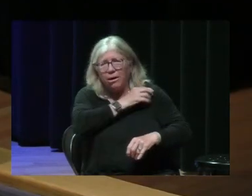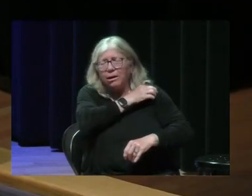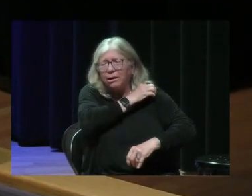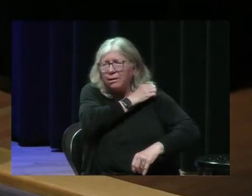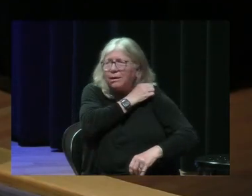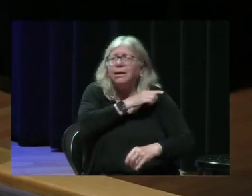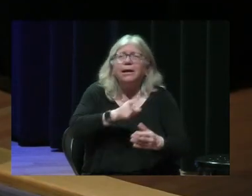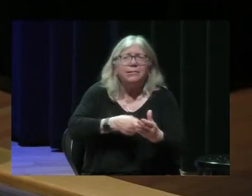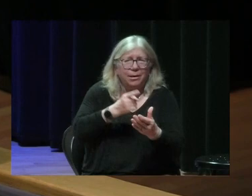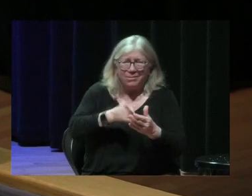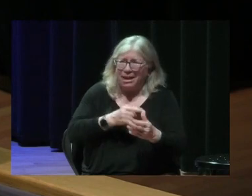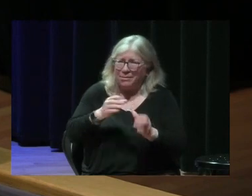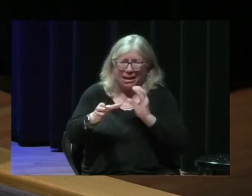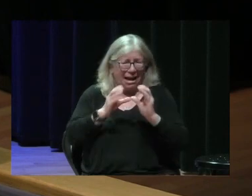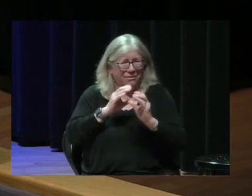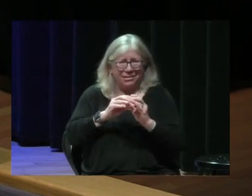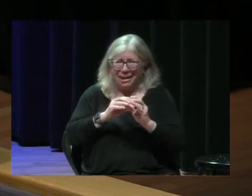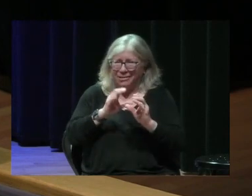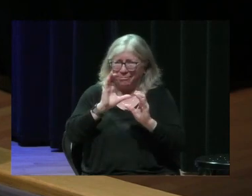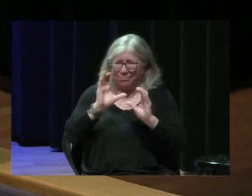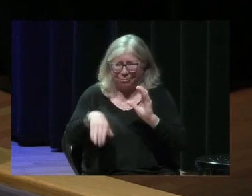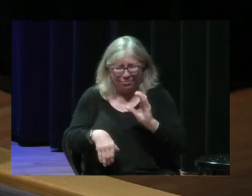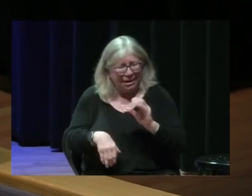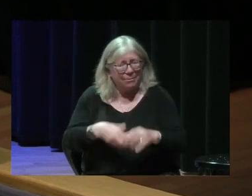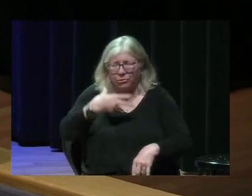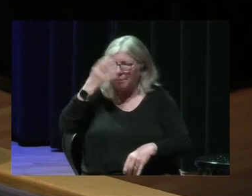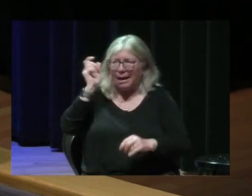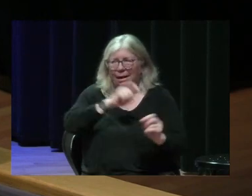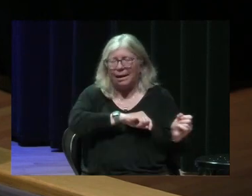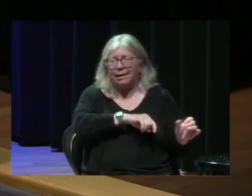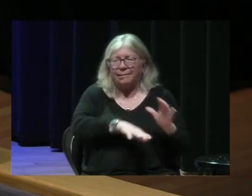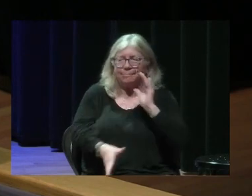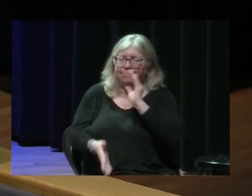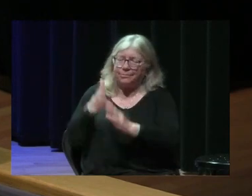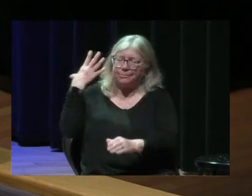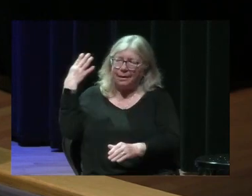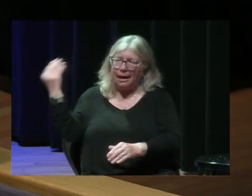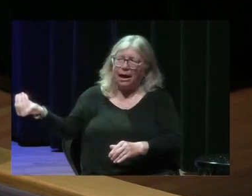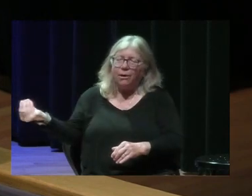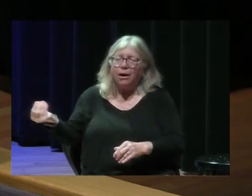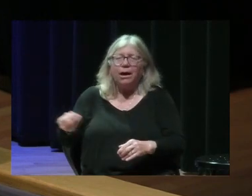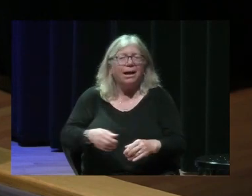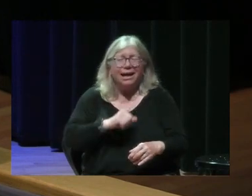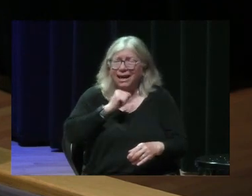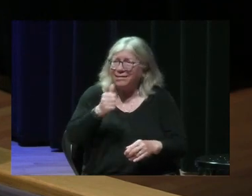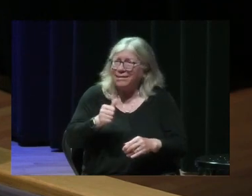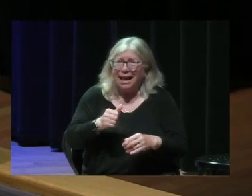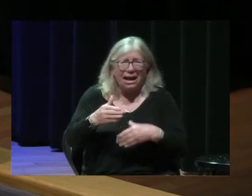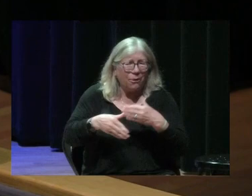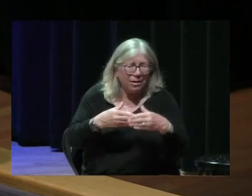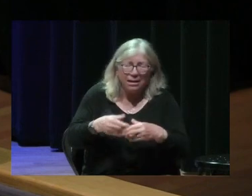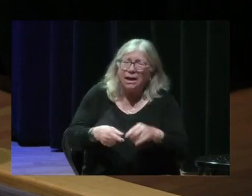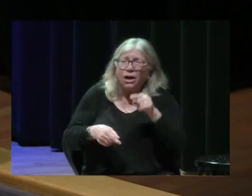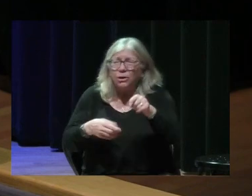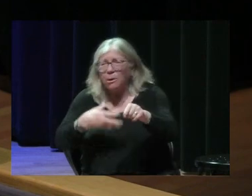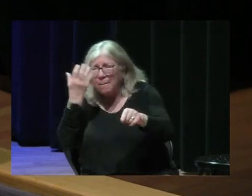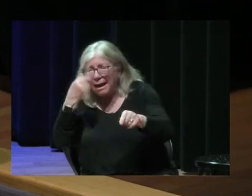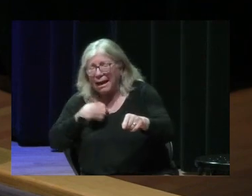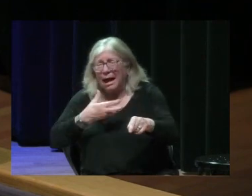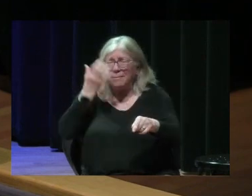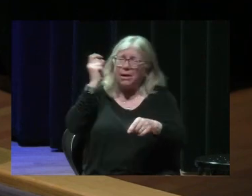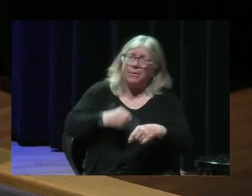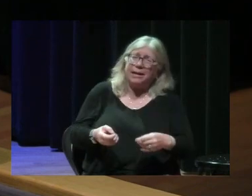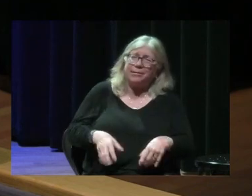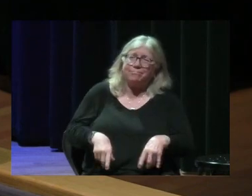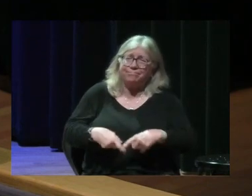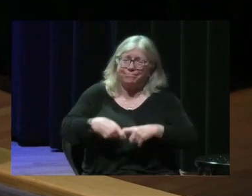like the conversation is not fruitful and you got to say like, I'm too mad. I got to get out of here. Like, this isn't going to go anywhere. You're mad. I'm mad. We need to take a break. It